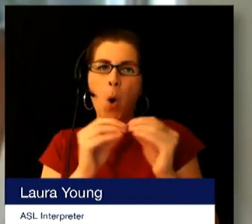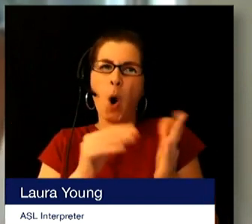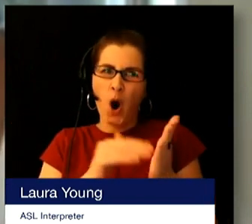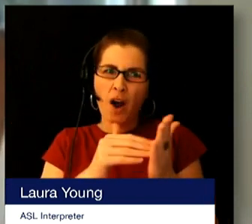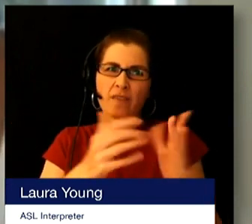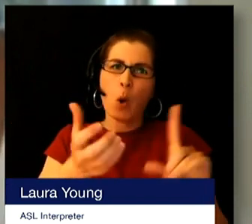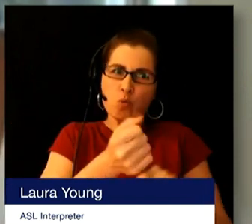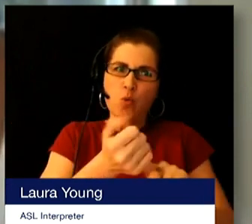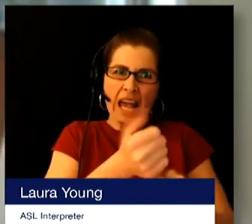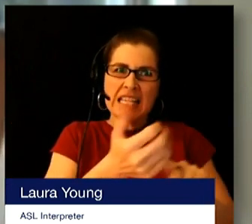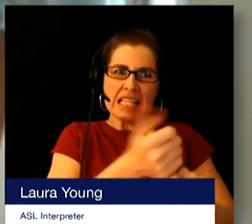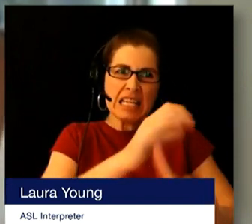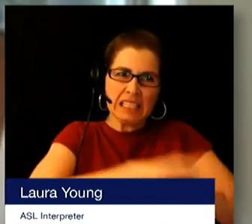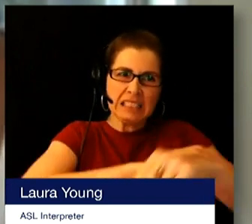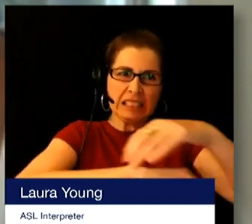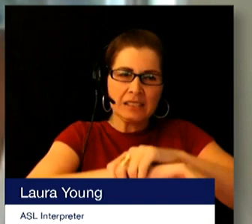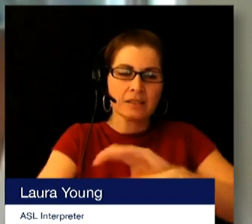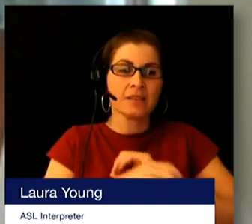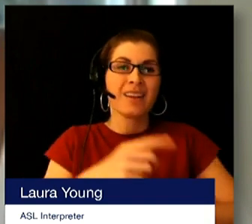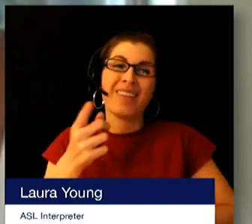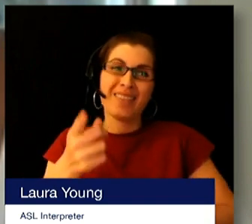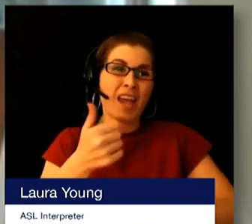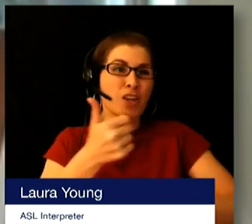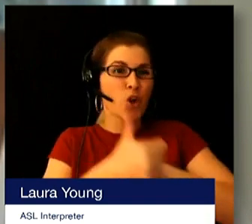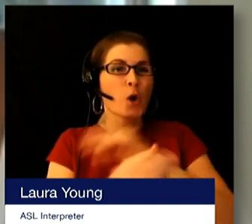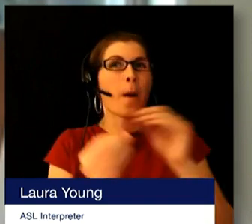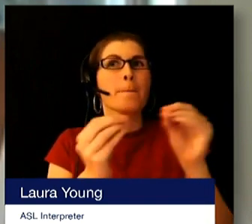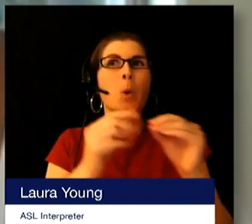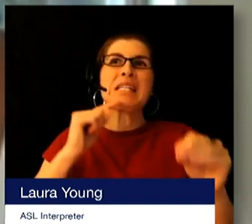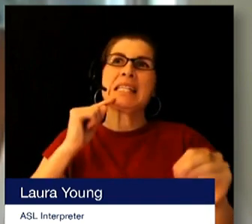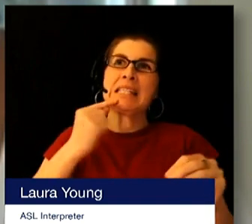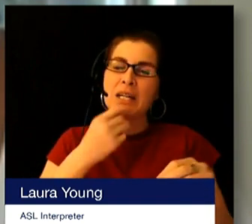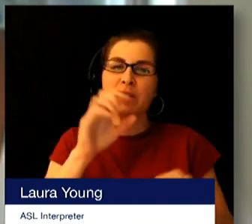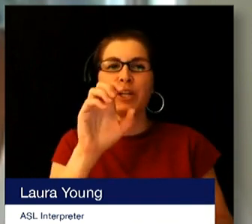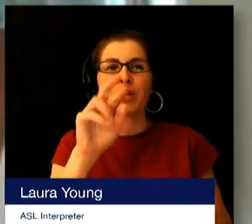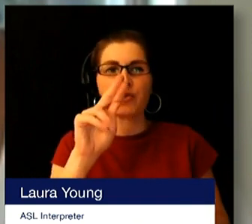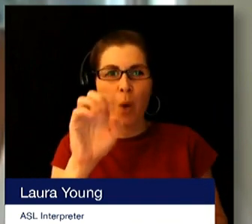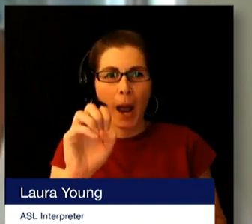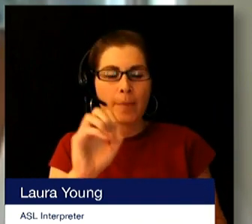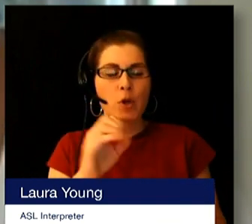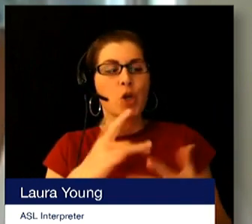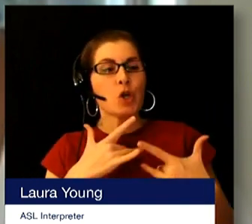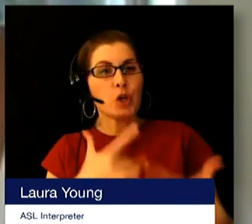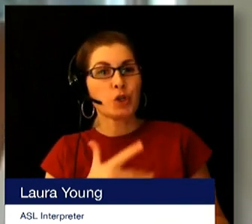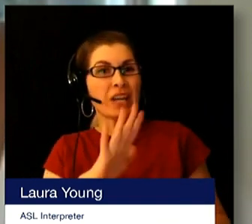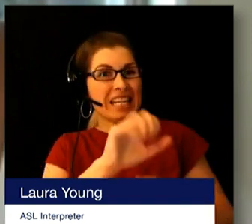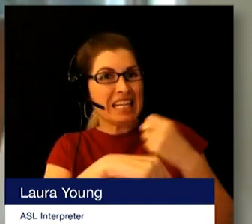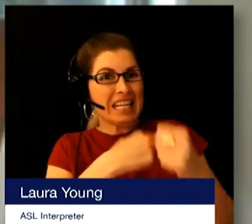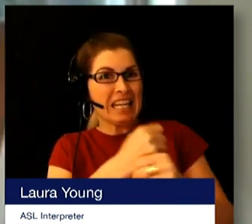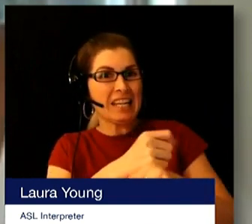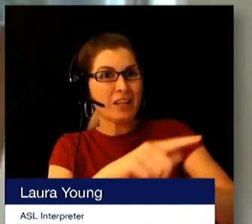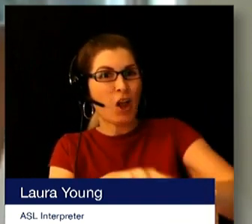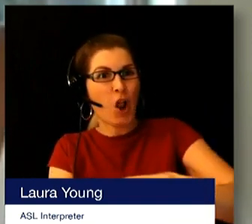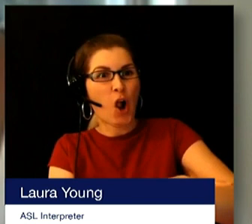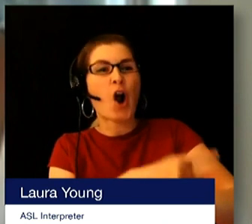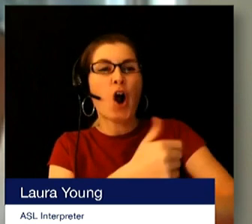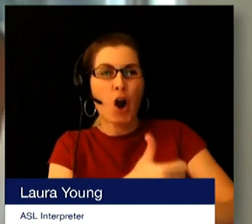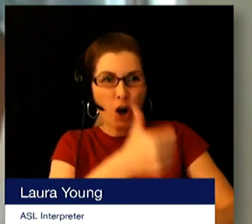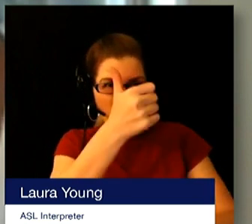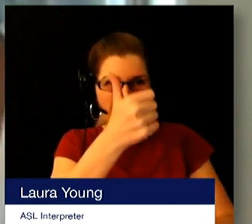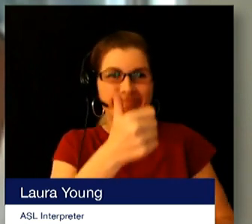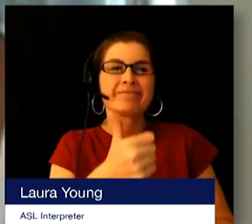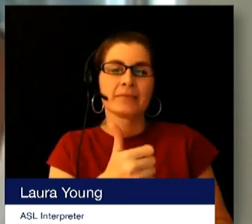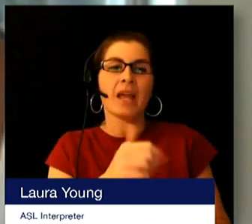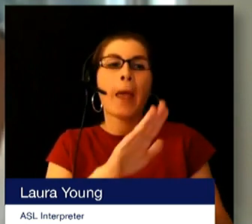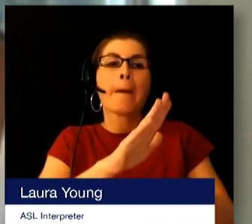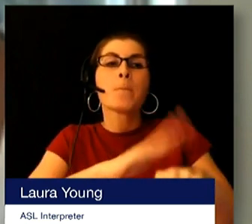They're charged with more serious crimes. The sentences are longer. And any relief like parole is